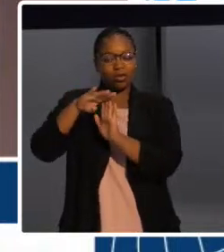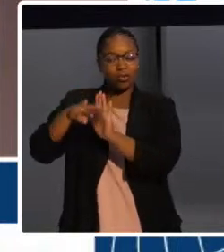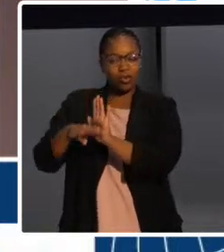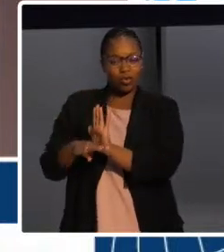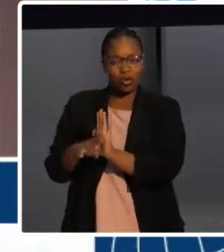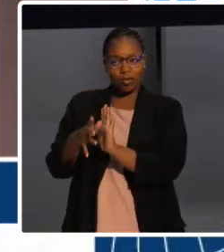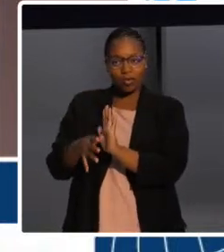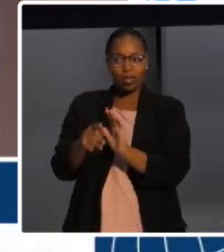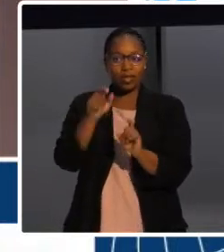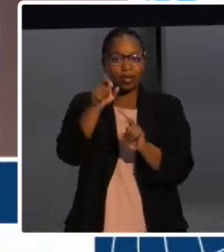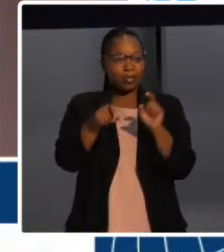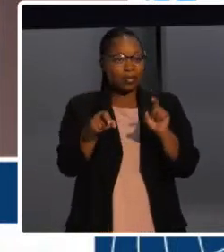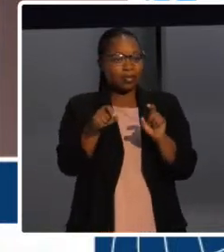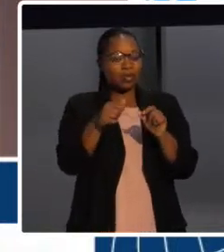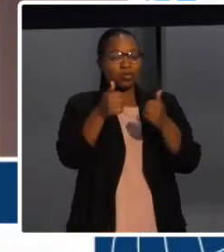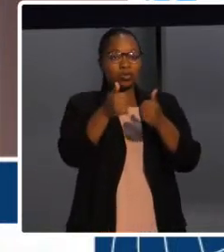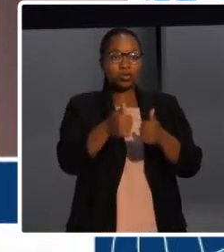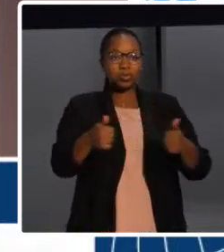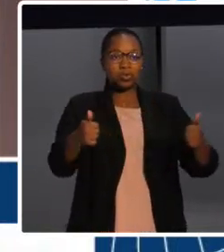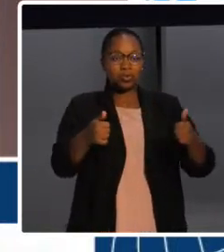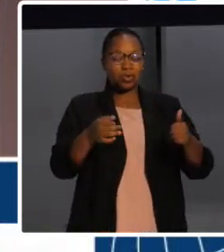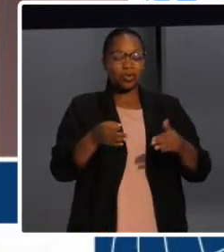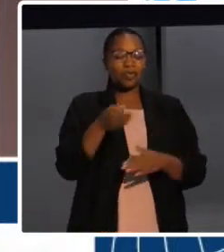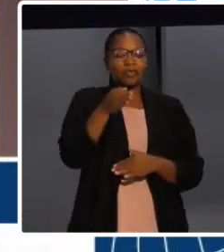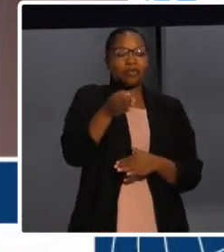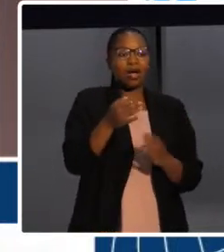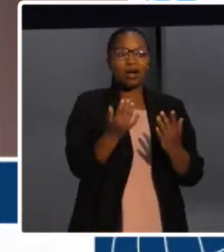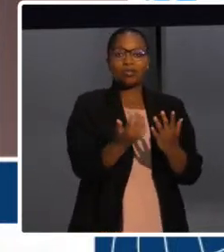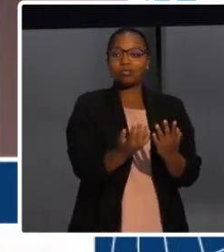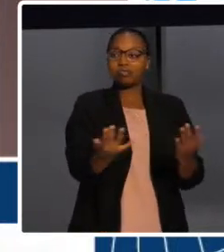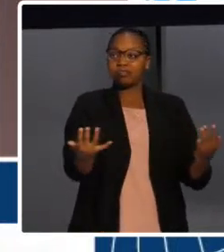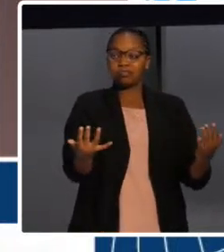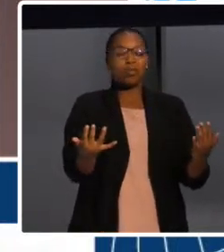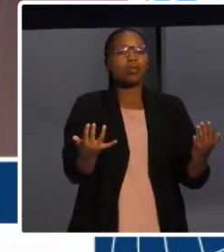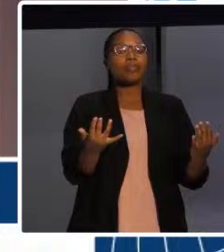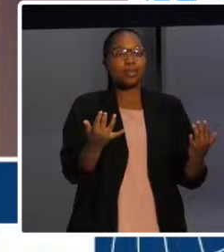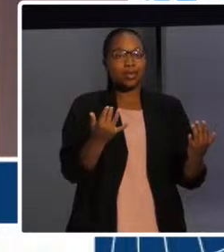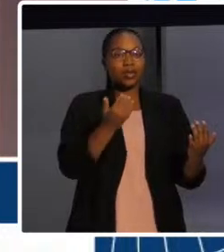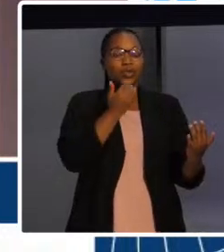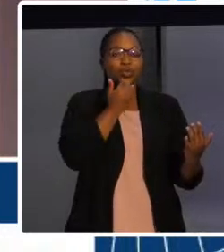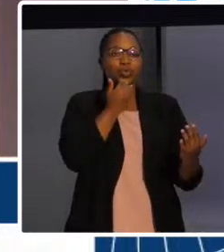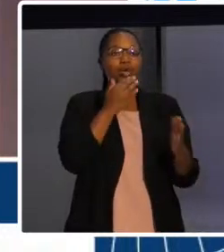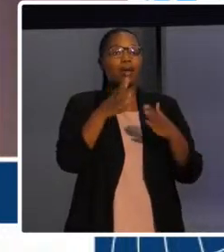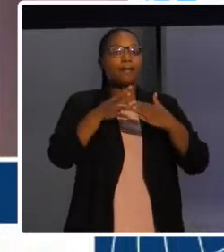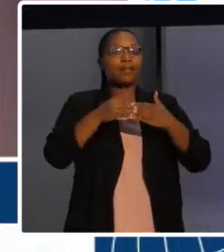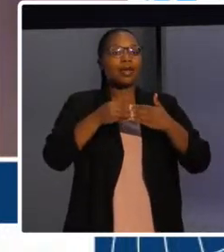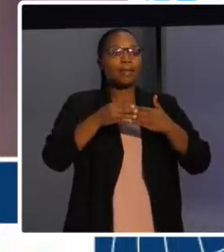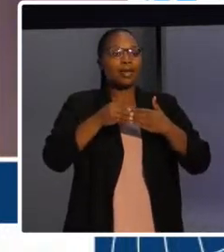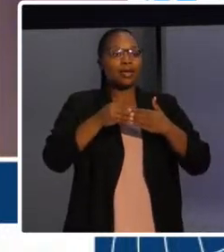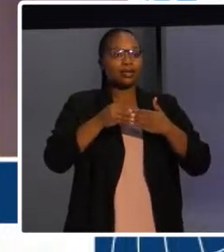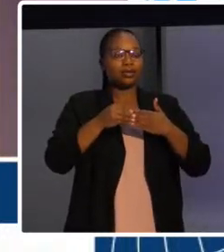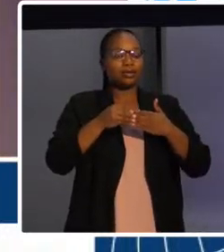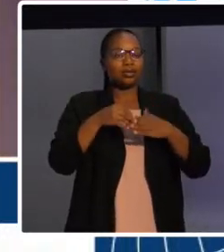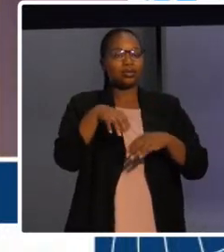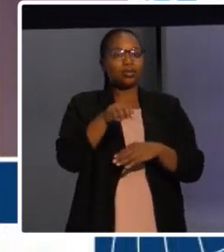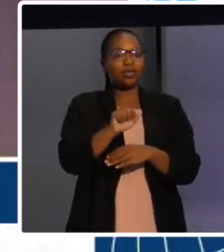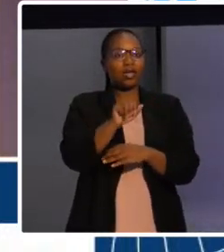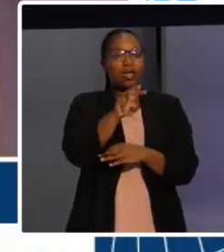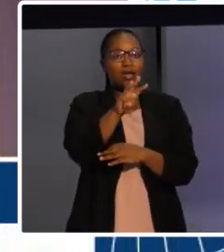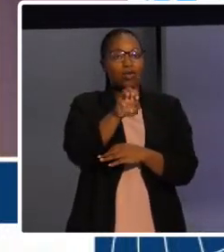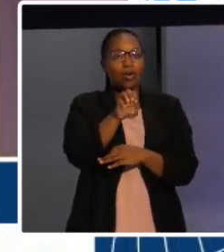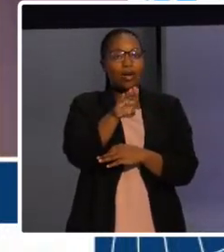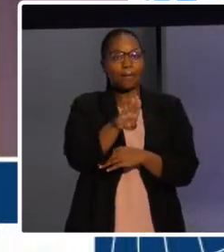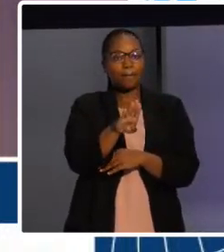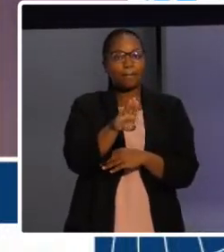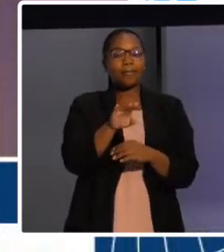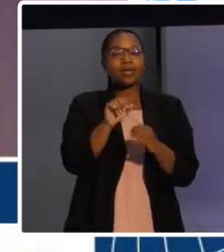in front are members of AWEB, and the rest of the guests are sitting towards the back of